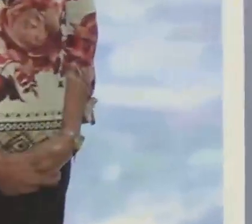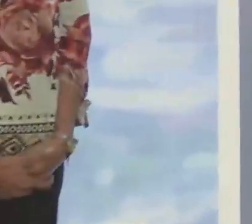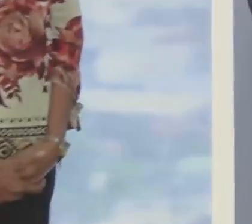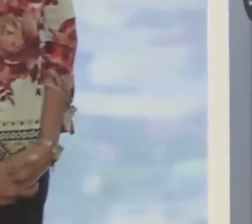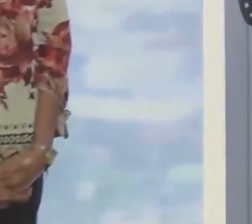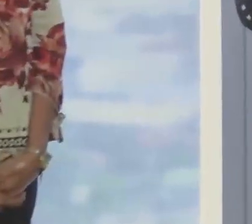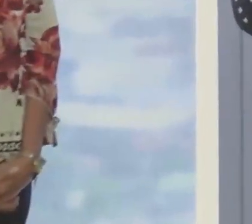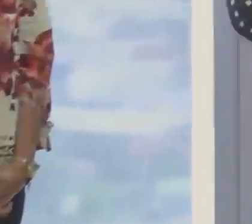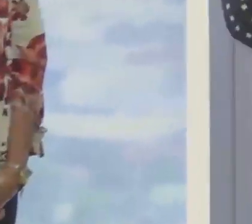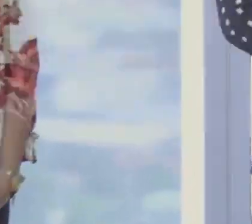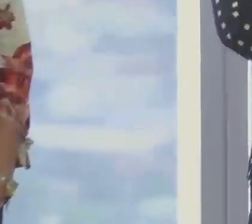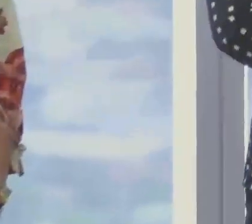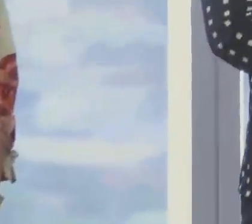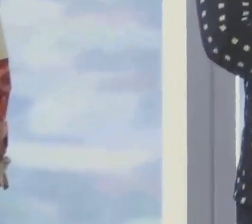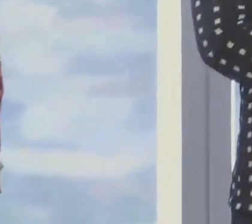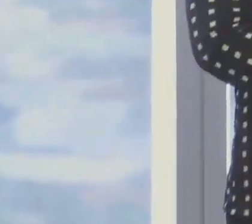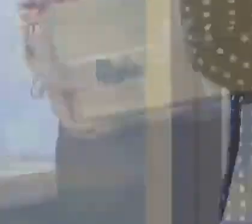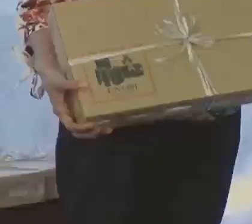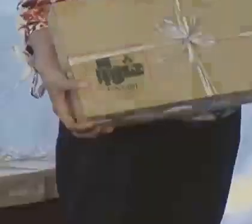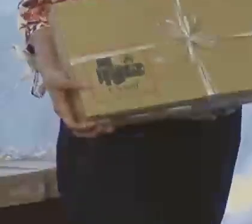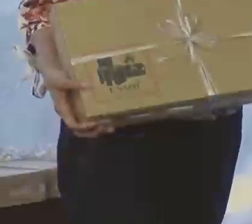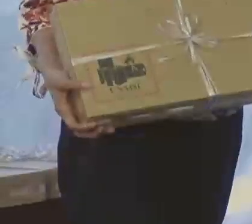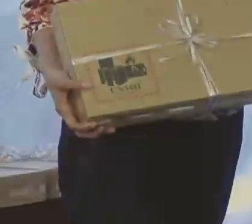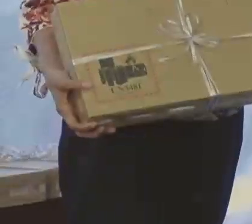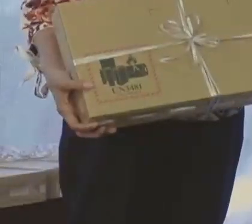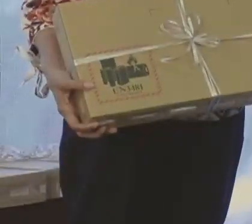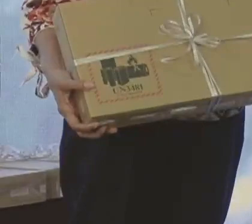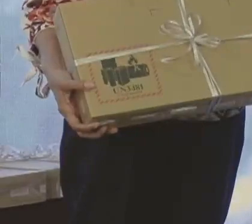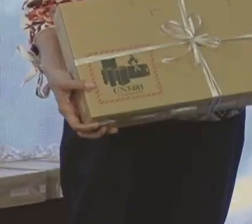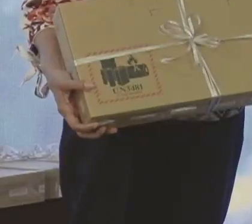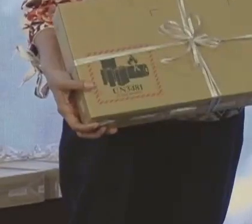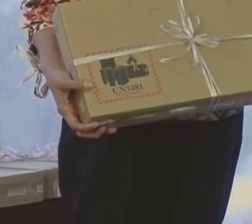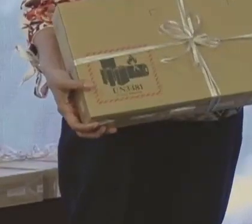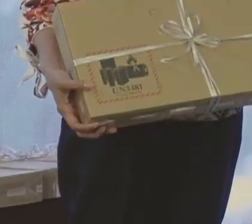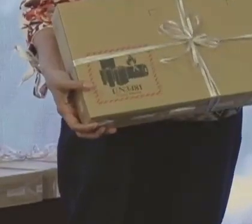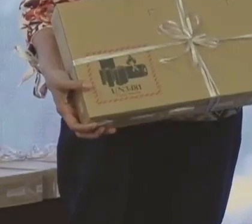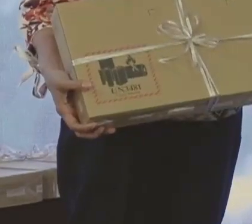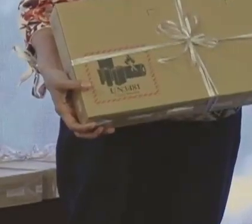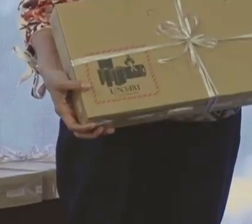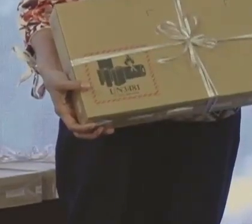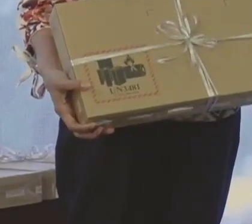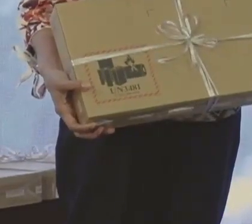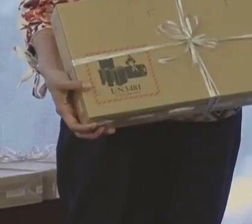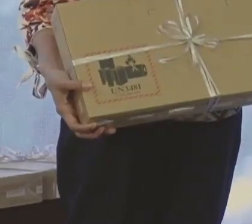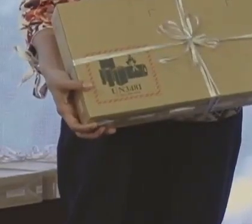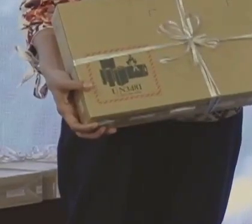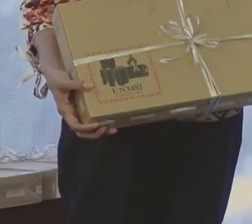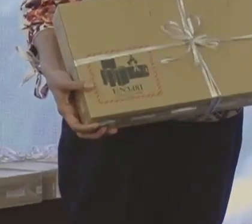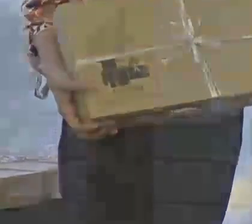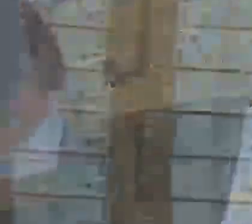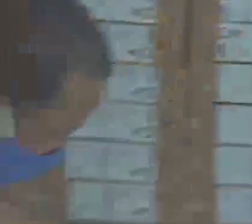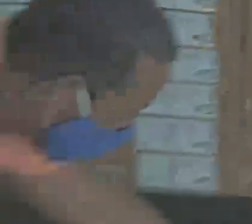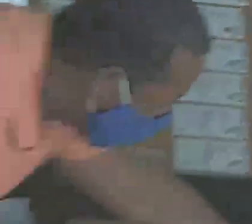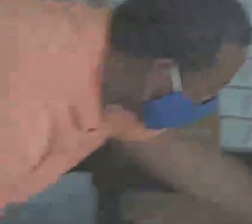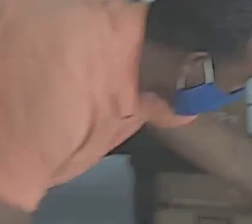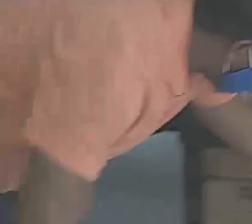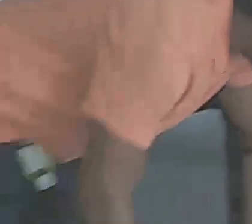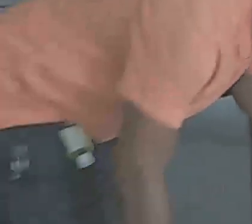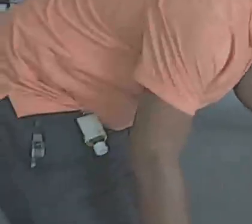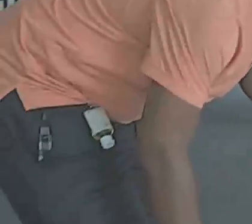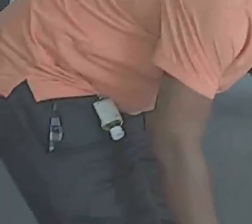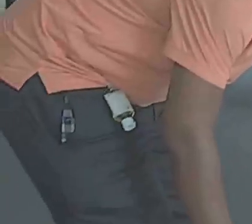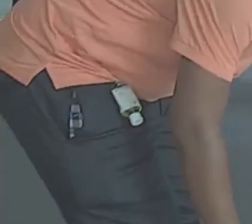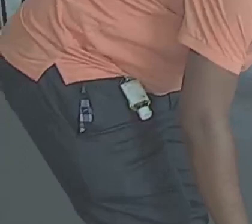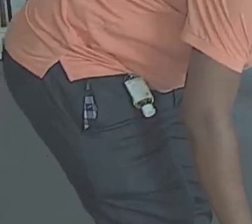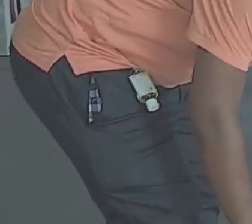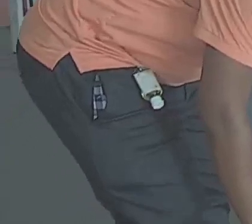916 of the nation's primary and secondary school students will start the school year with brand new laptop computers. 15 primary